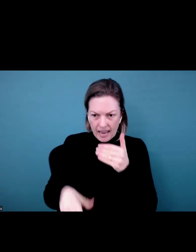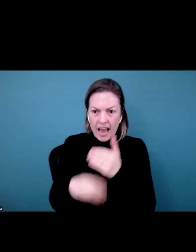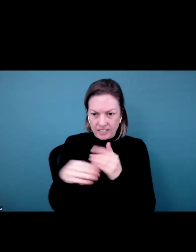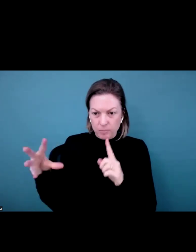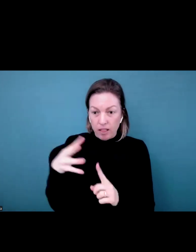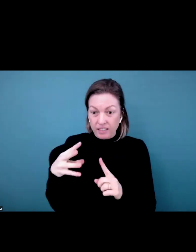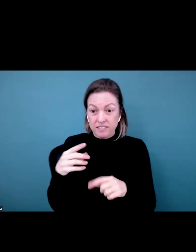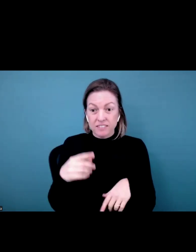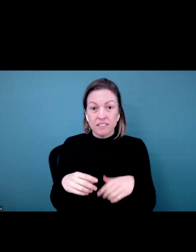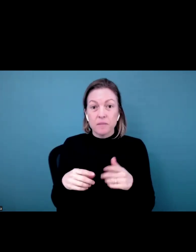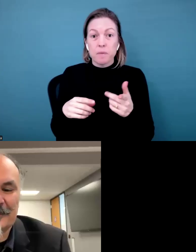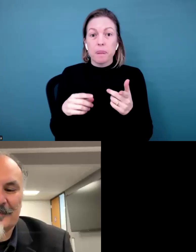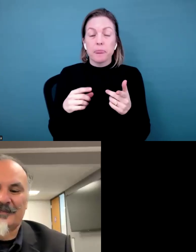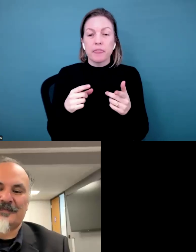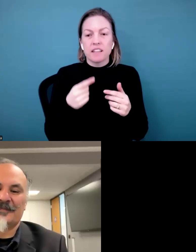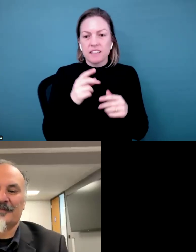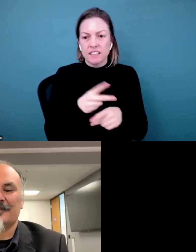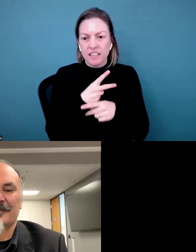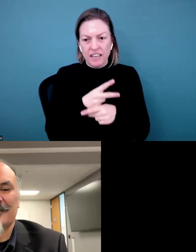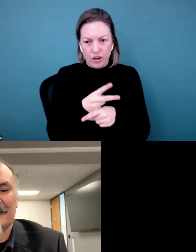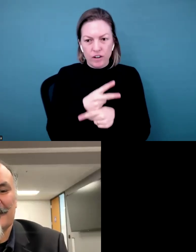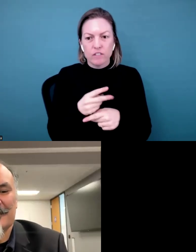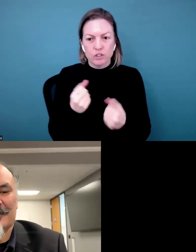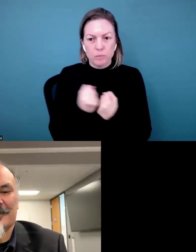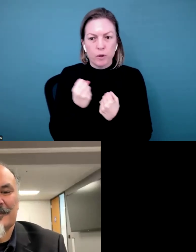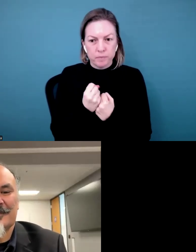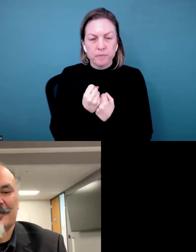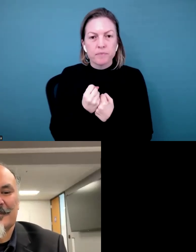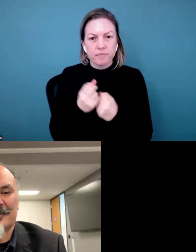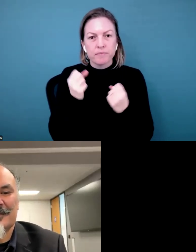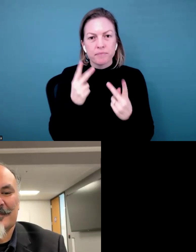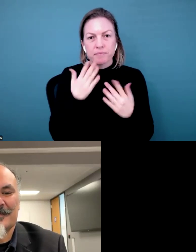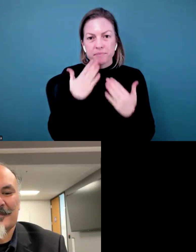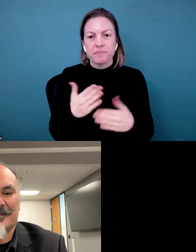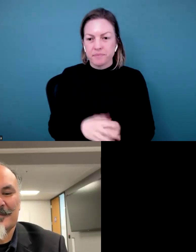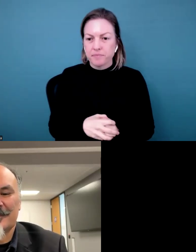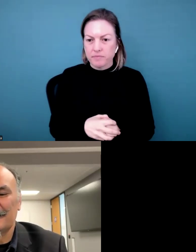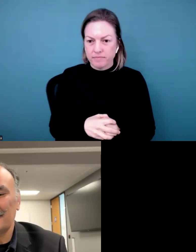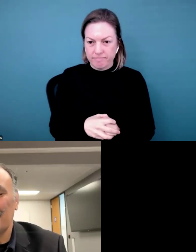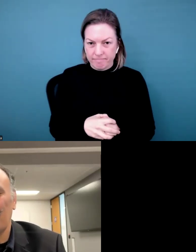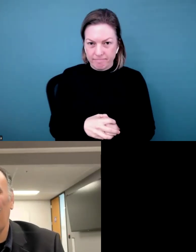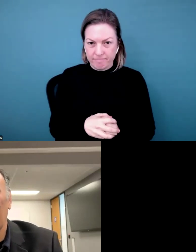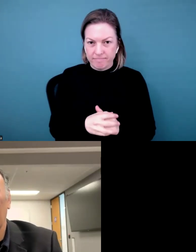during National Family Caregiver Support Month. So thank you.